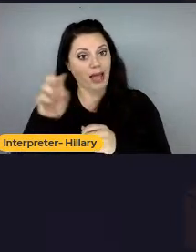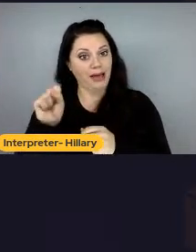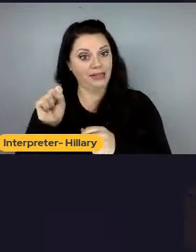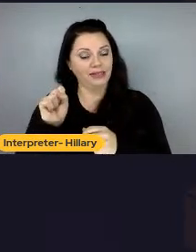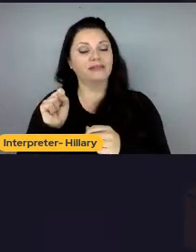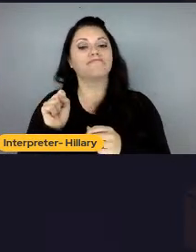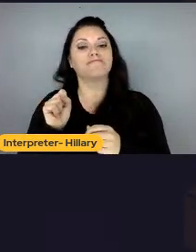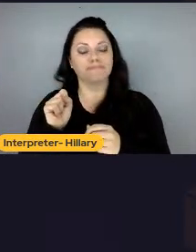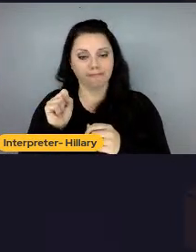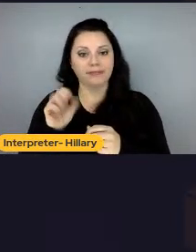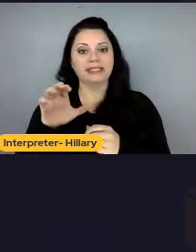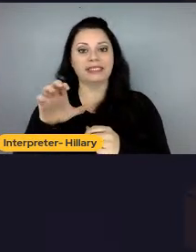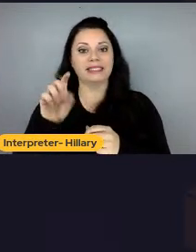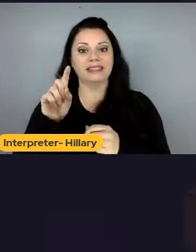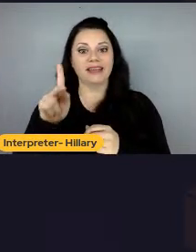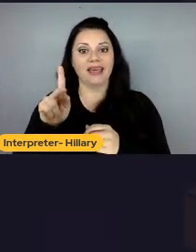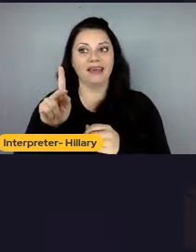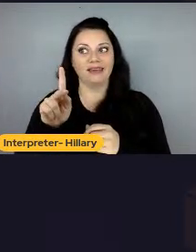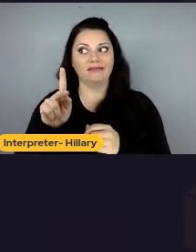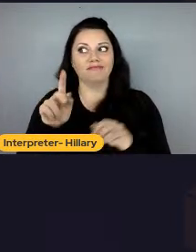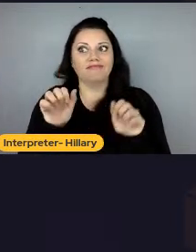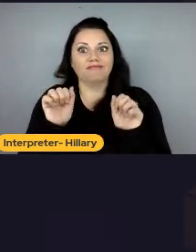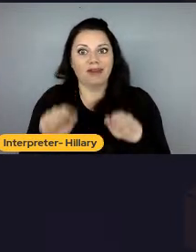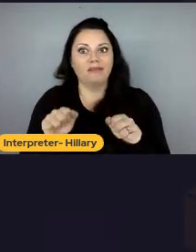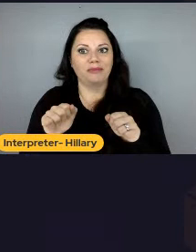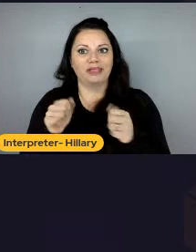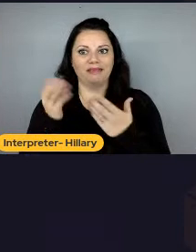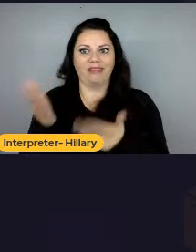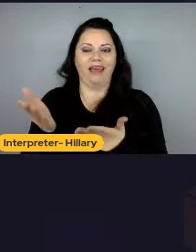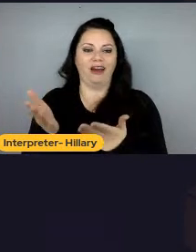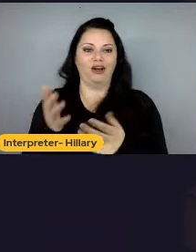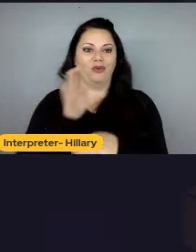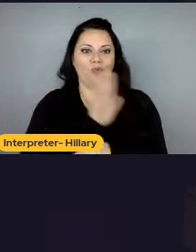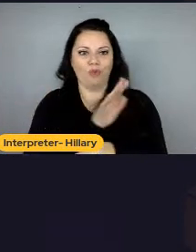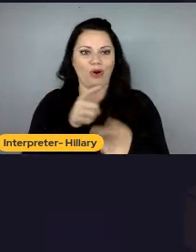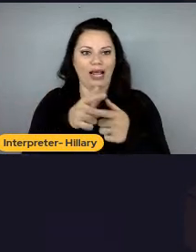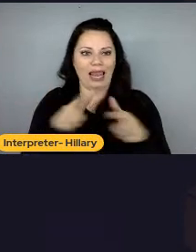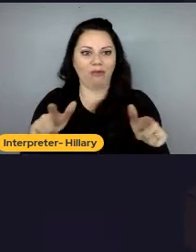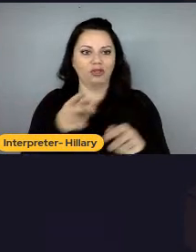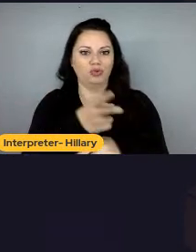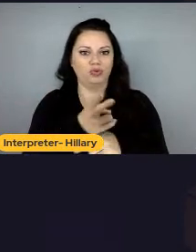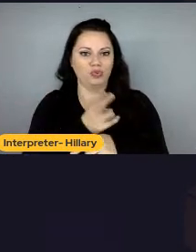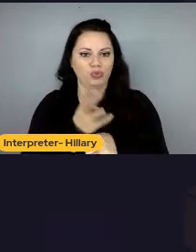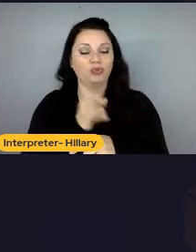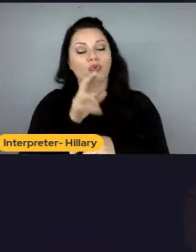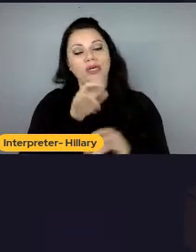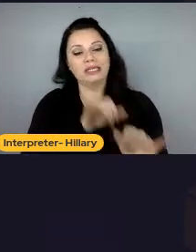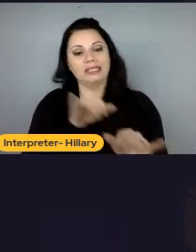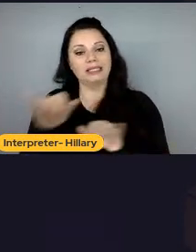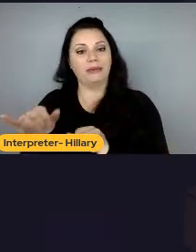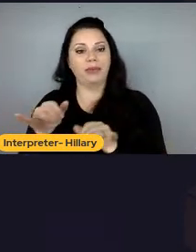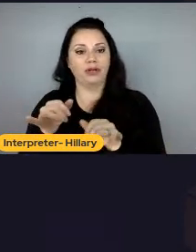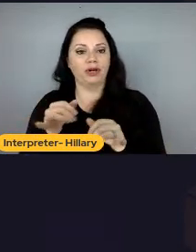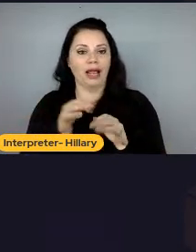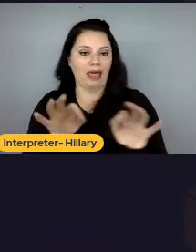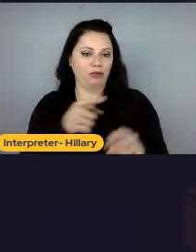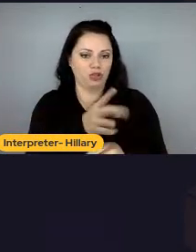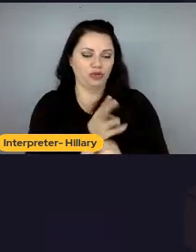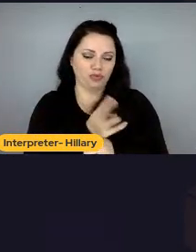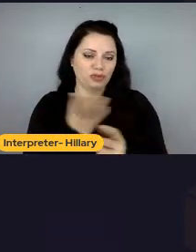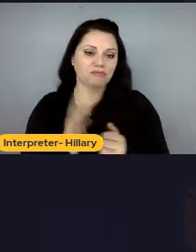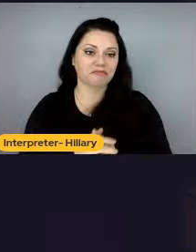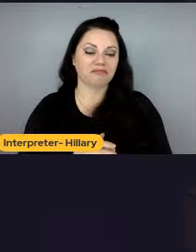are CDK exists in a language that you use, or in a language that's similar to the language